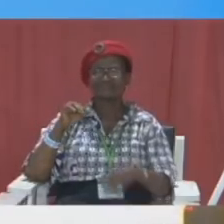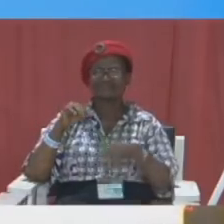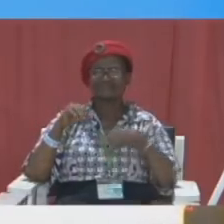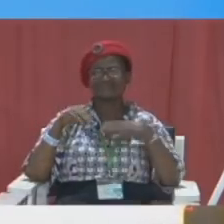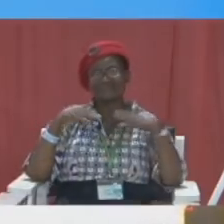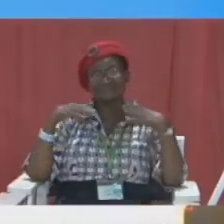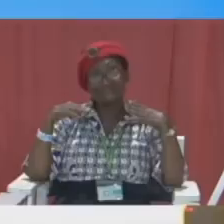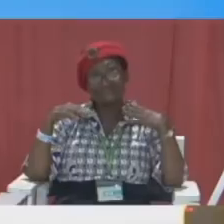Amen.